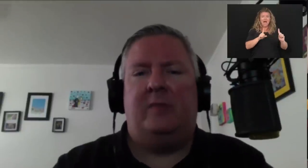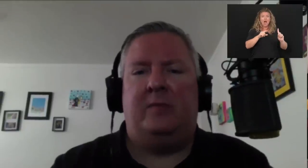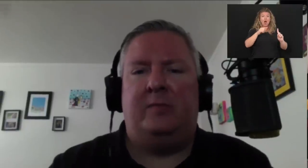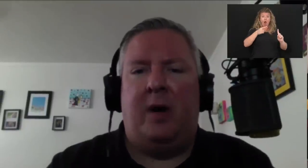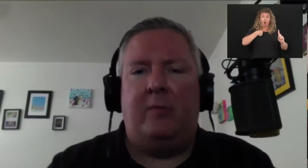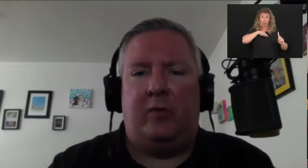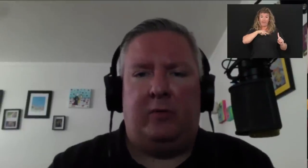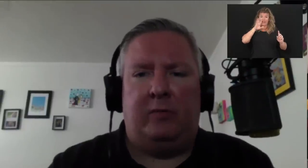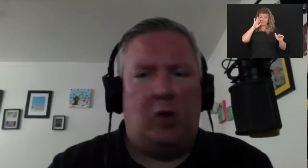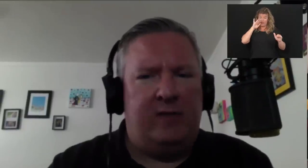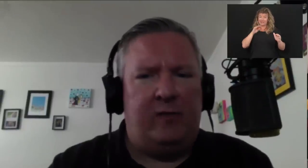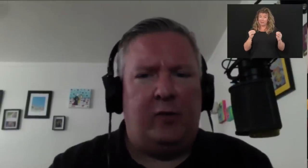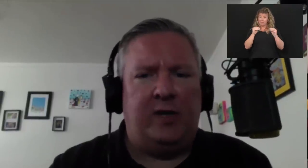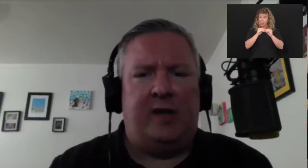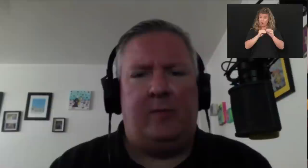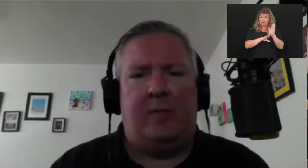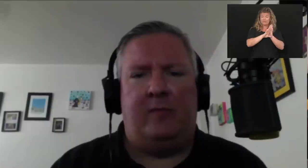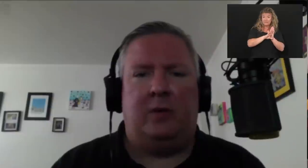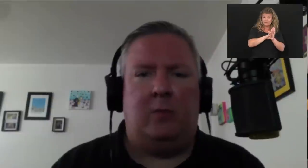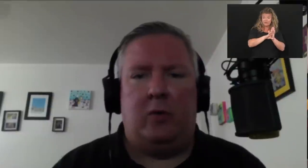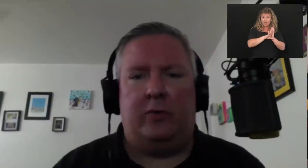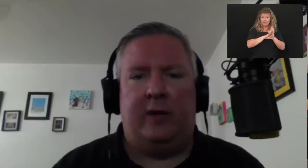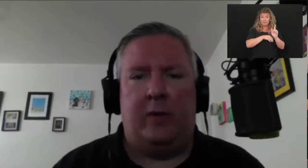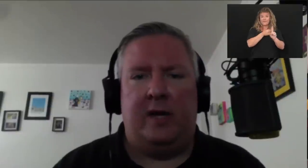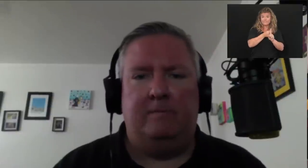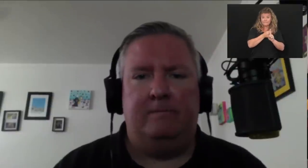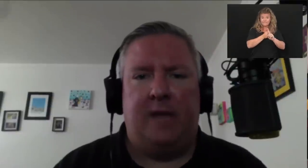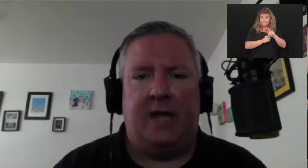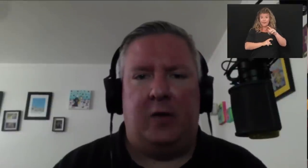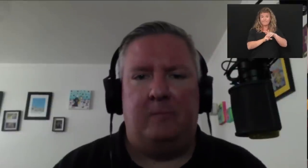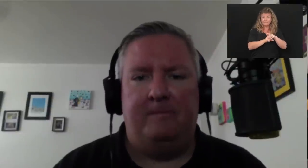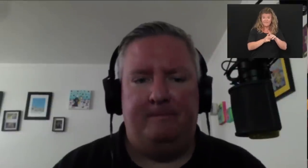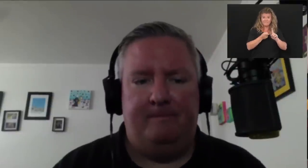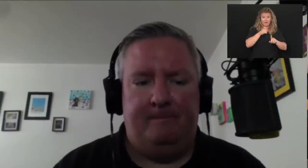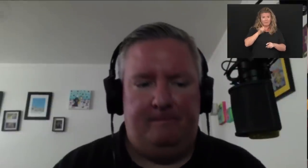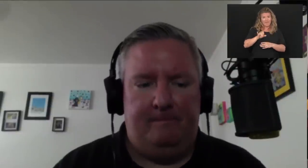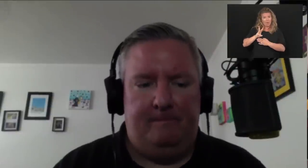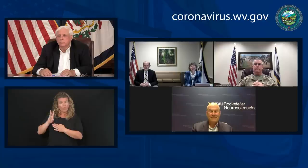type of bump or looking for any type of bump for the Memorial Day weekend? Thank you.